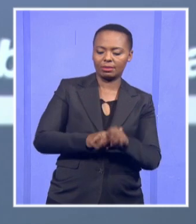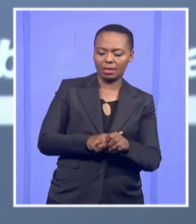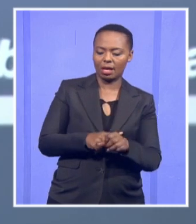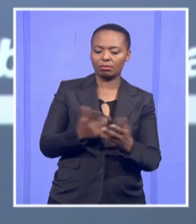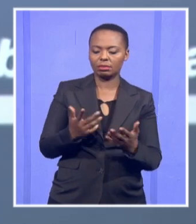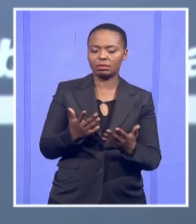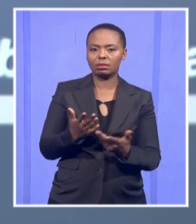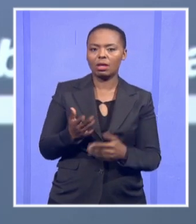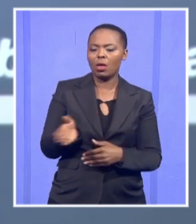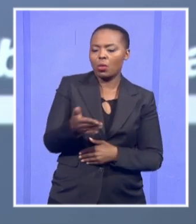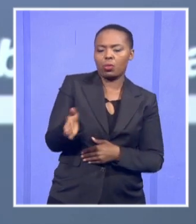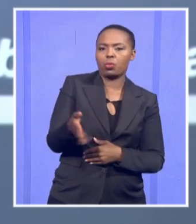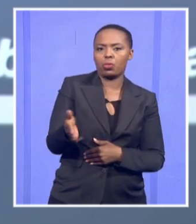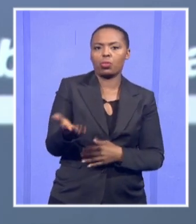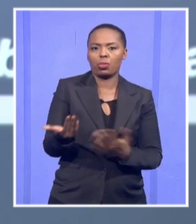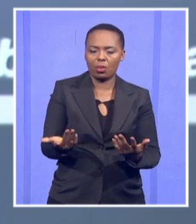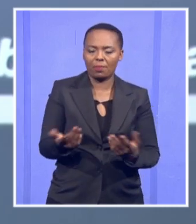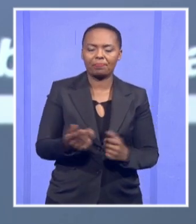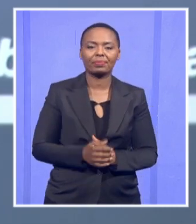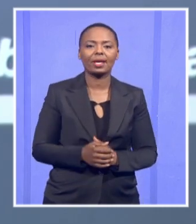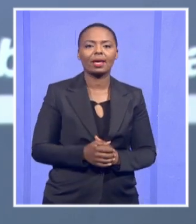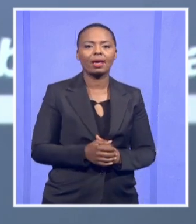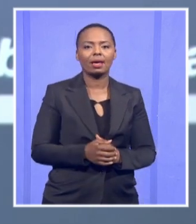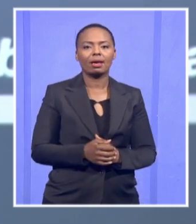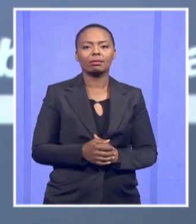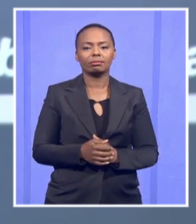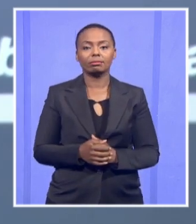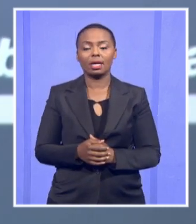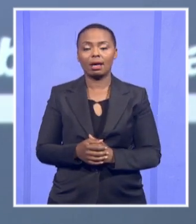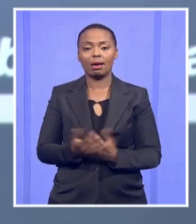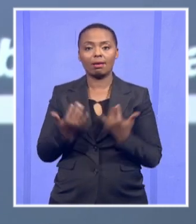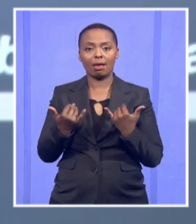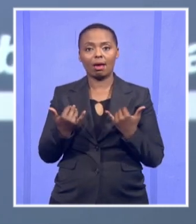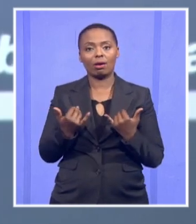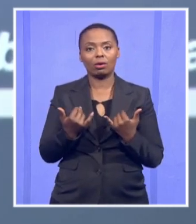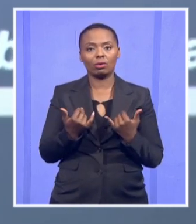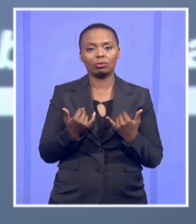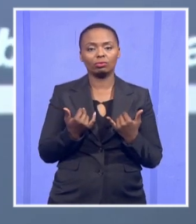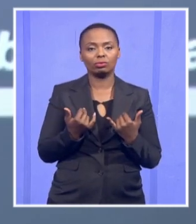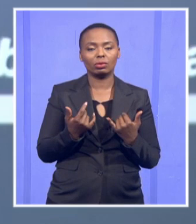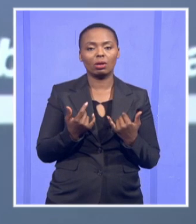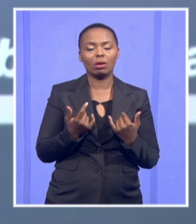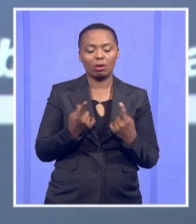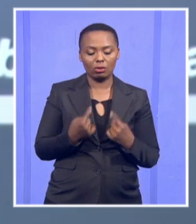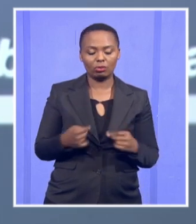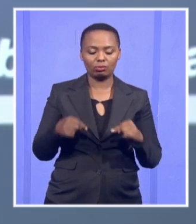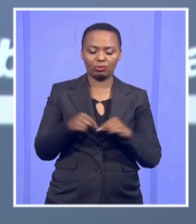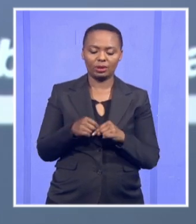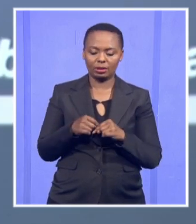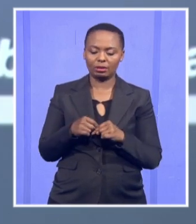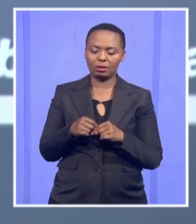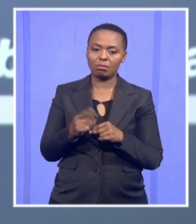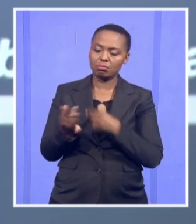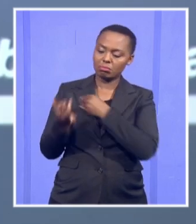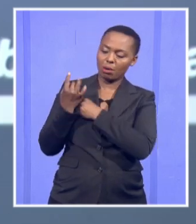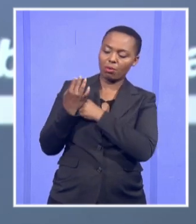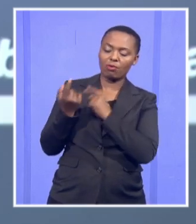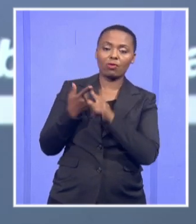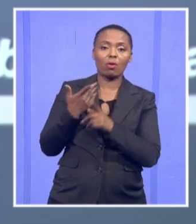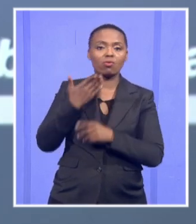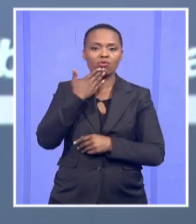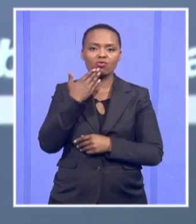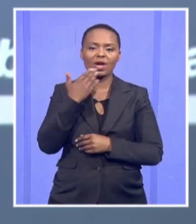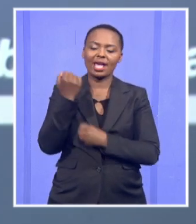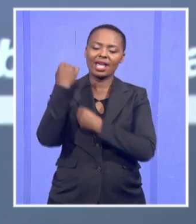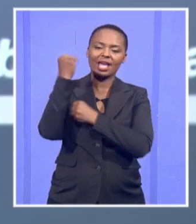case. In our space, we are guided by the Engineering Council of South Africa.